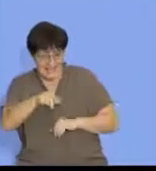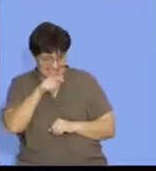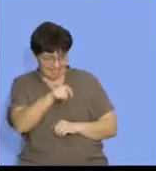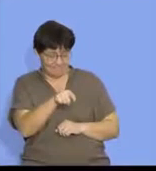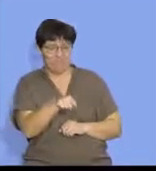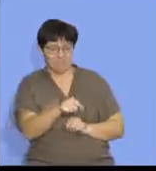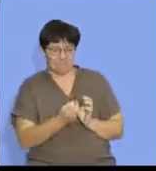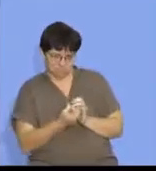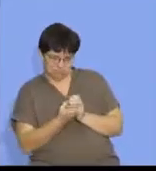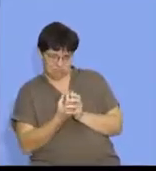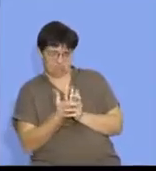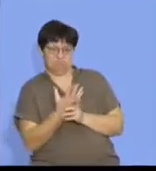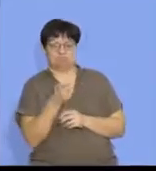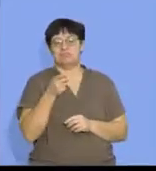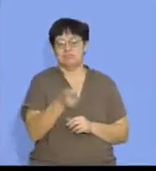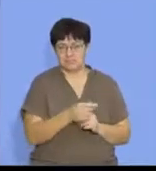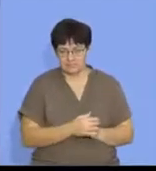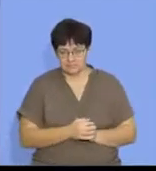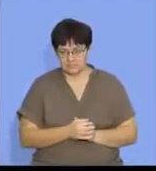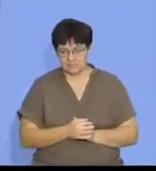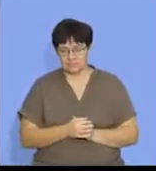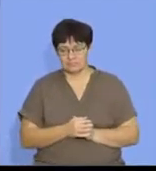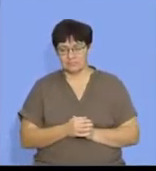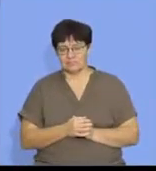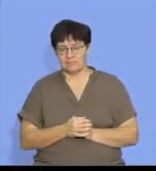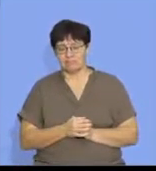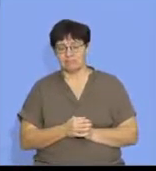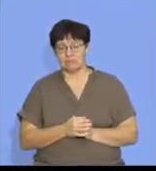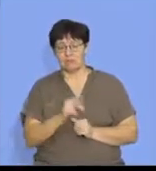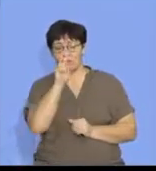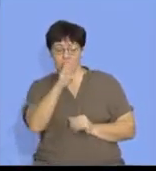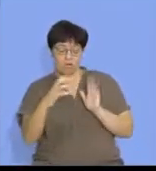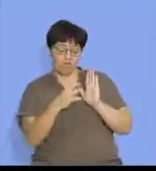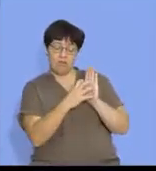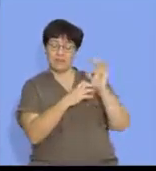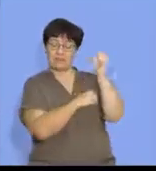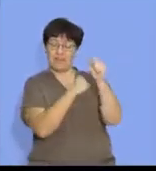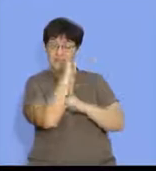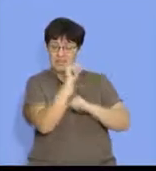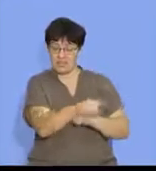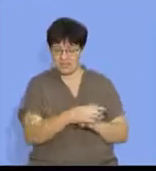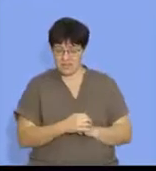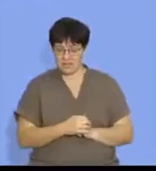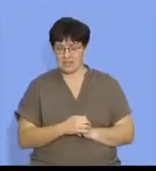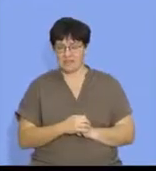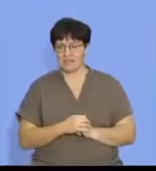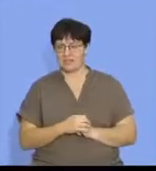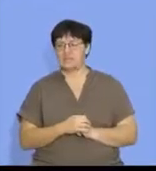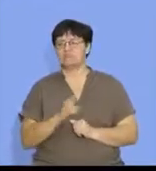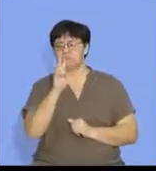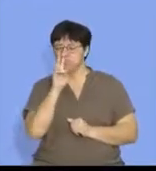to, all right, flourish the most. When we looked at the structure, all right, of fungi, we